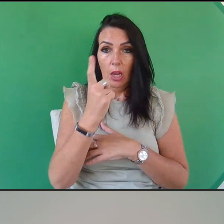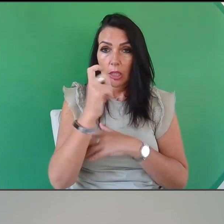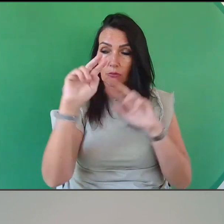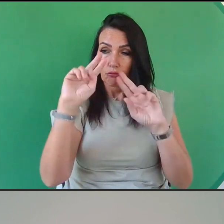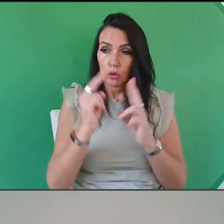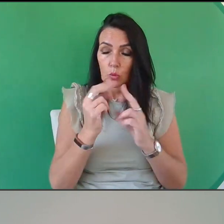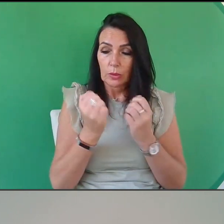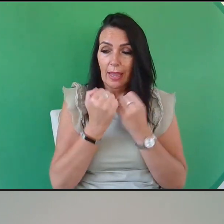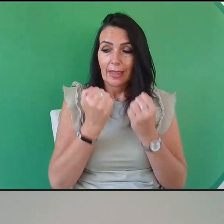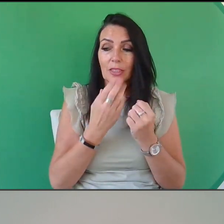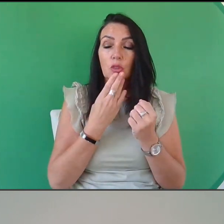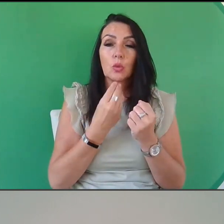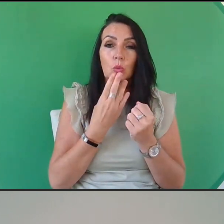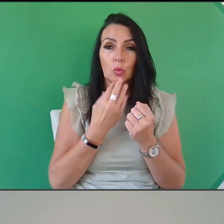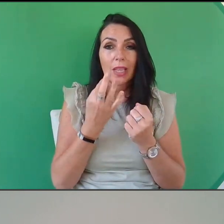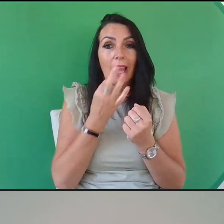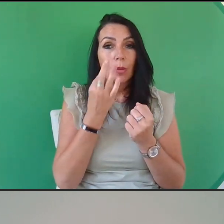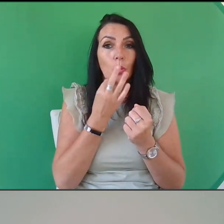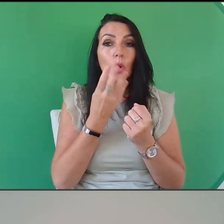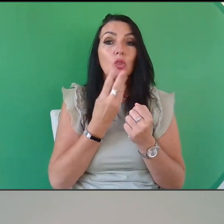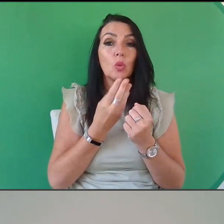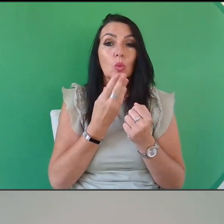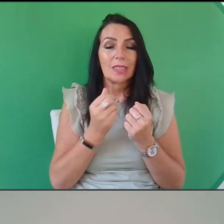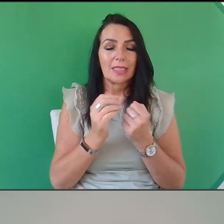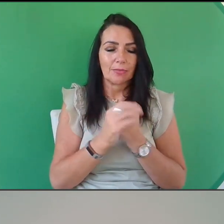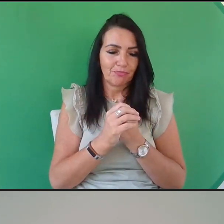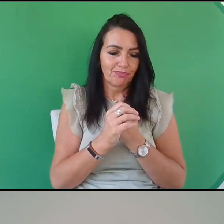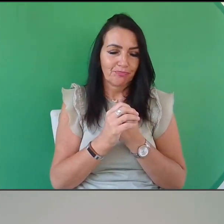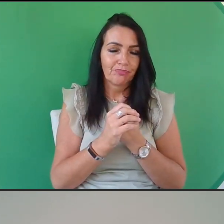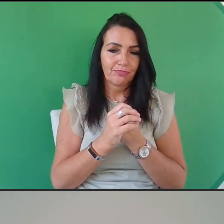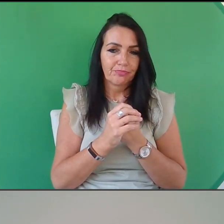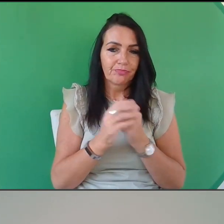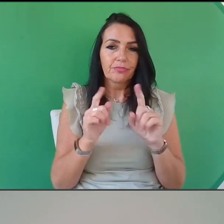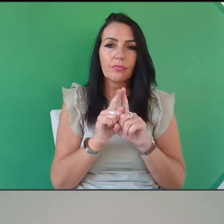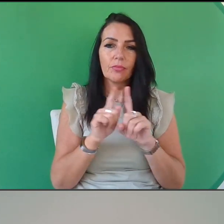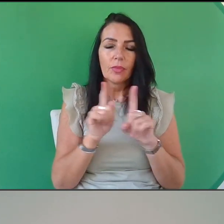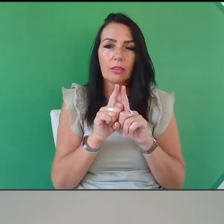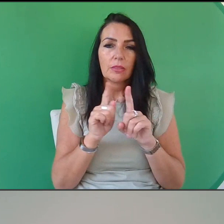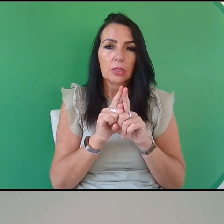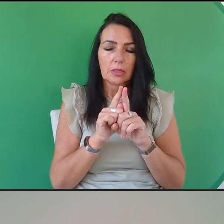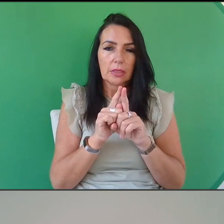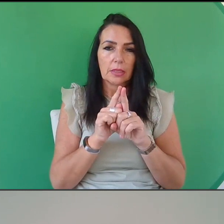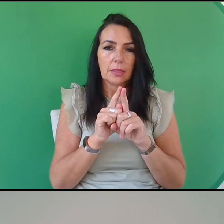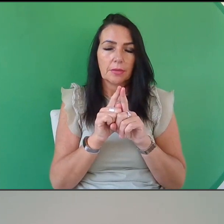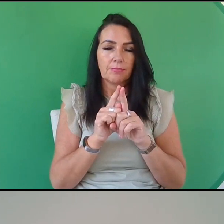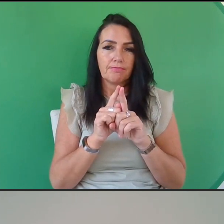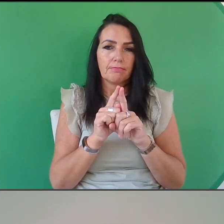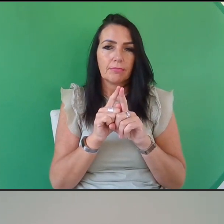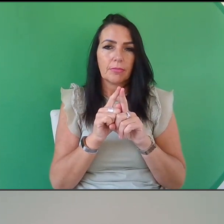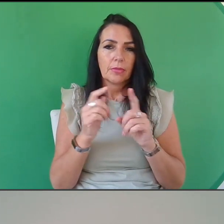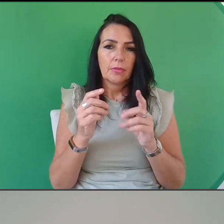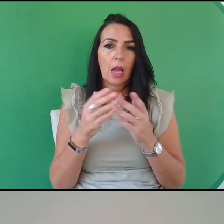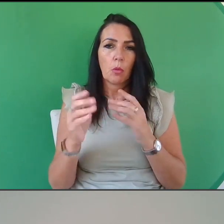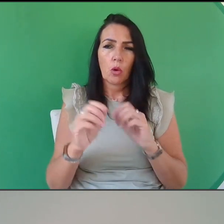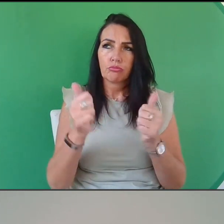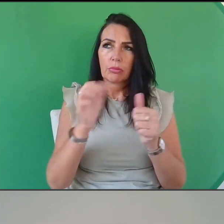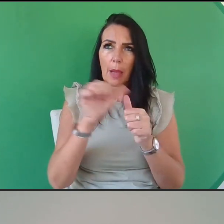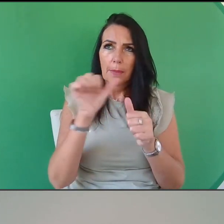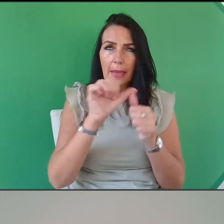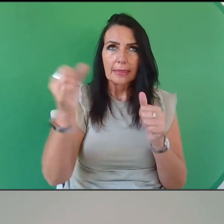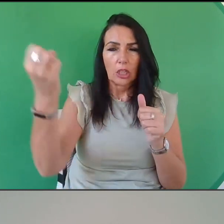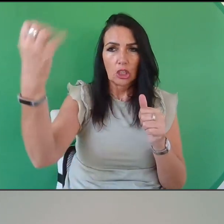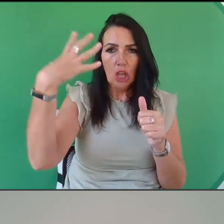energy use and water use in the home. So one way is to have, you know, a kind of more efficient shower or